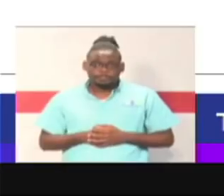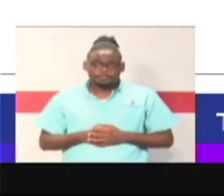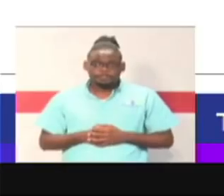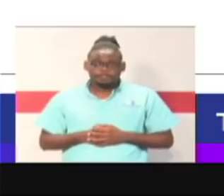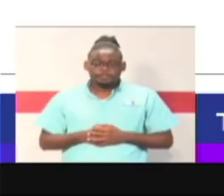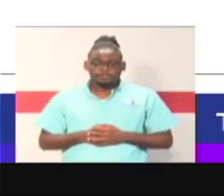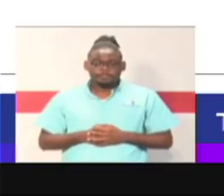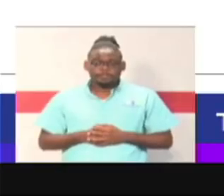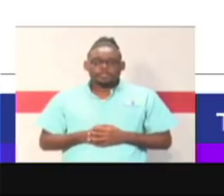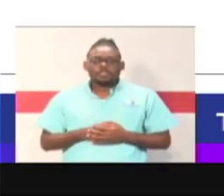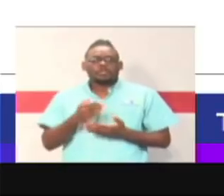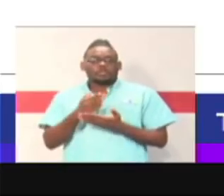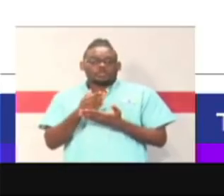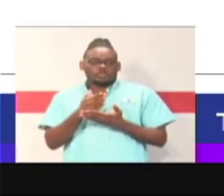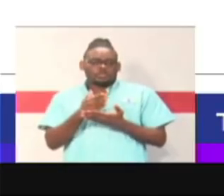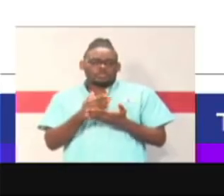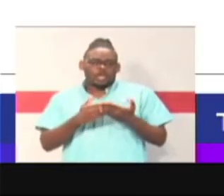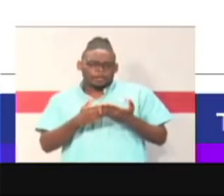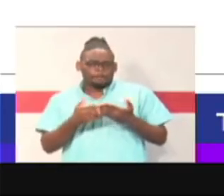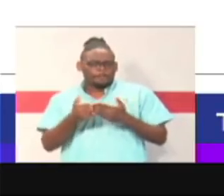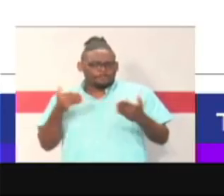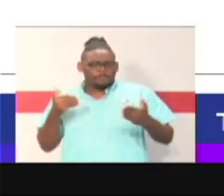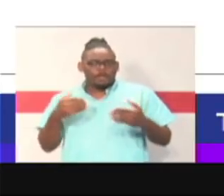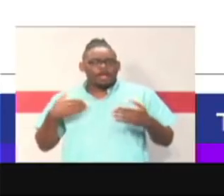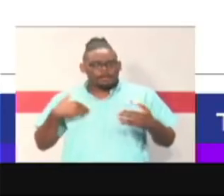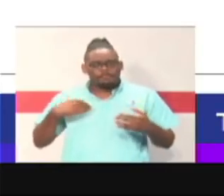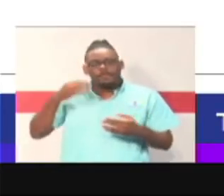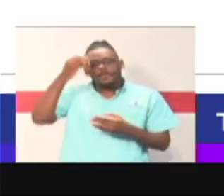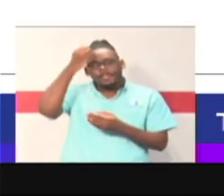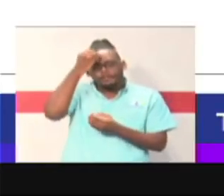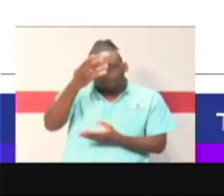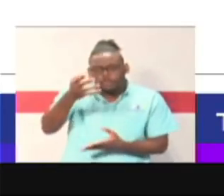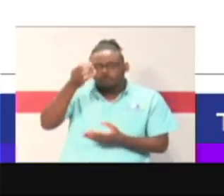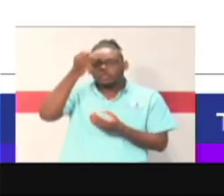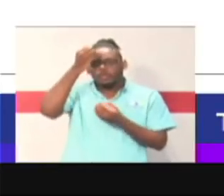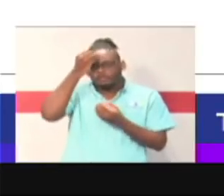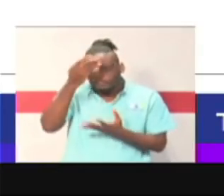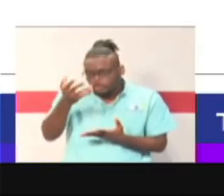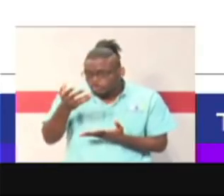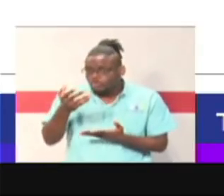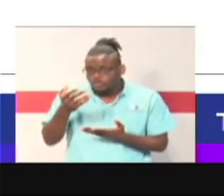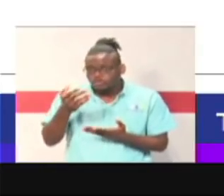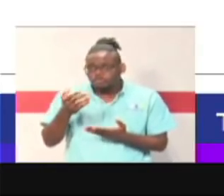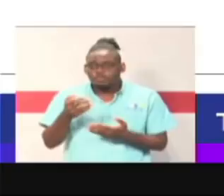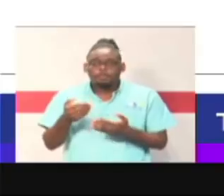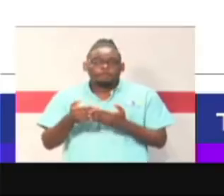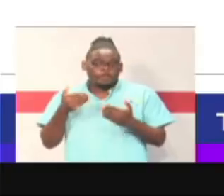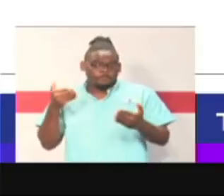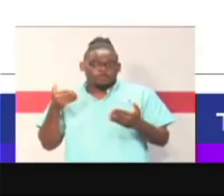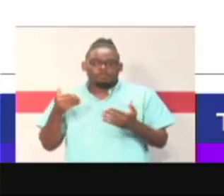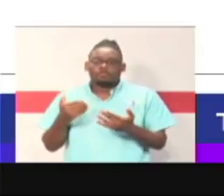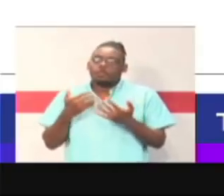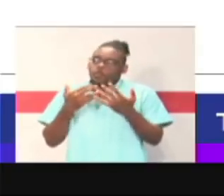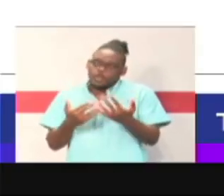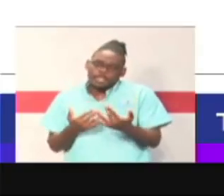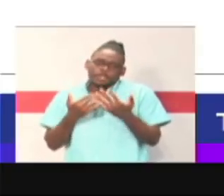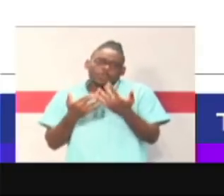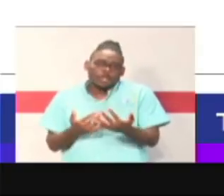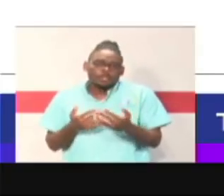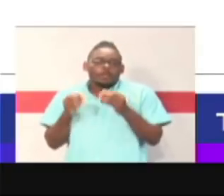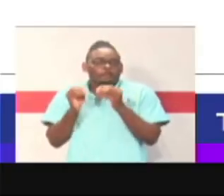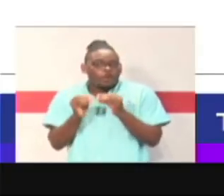up earlier information which we would have said at that time we were waiting on more data before we